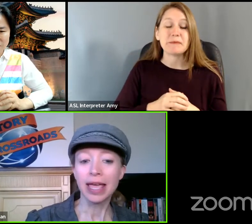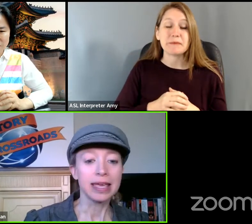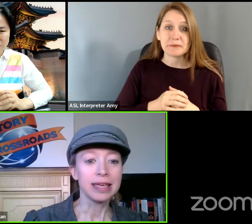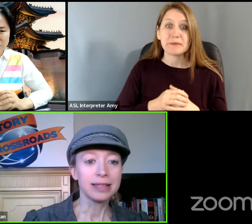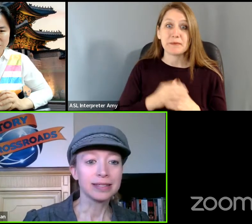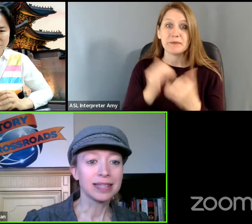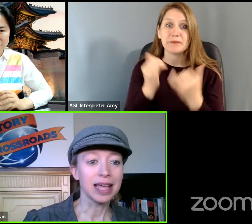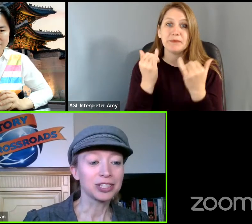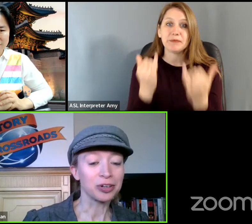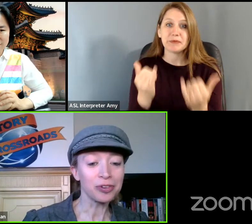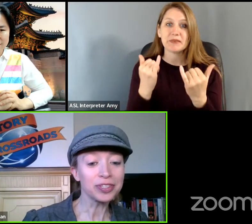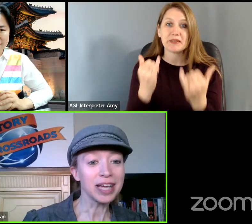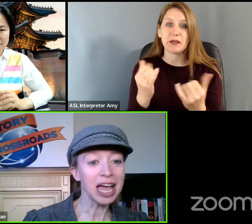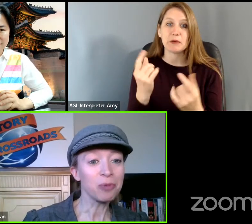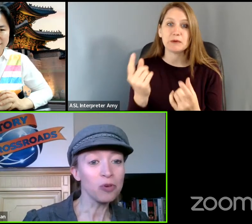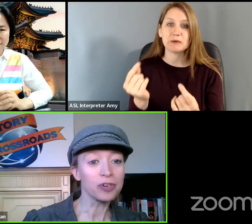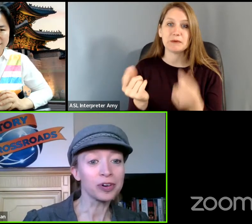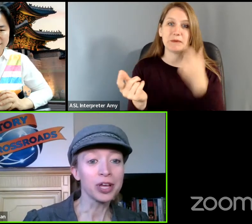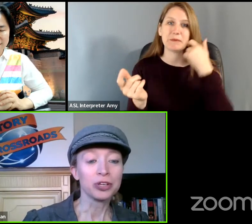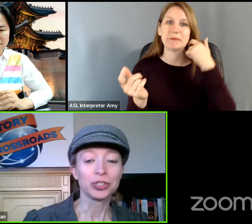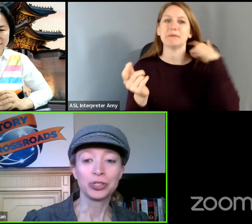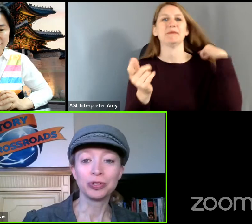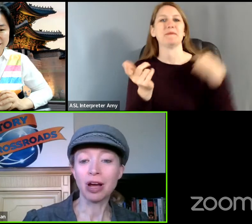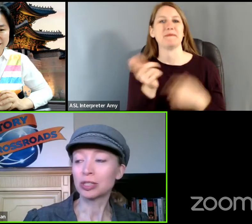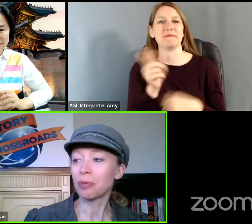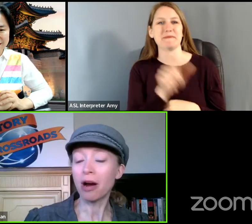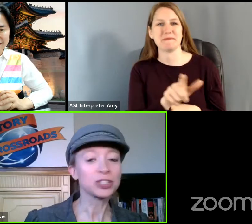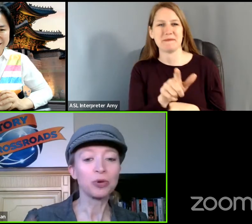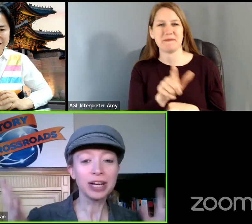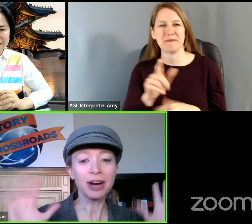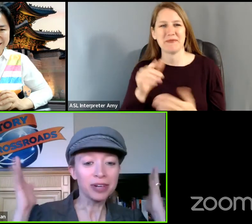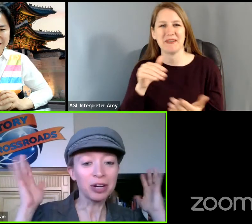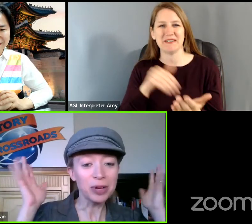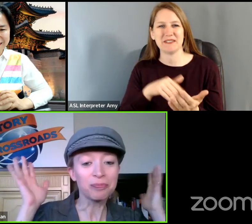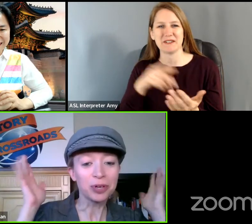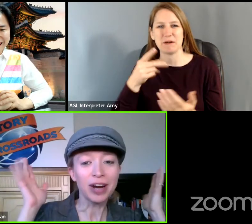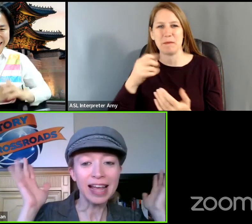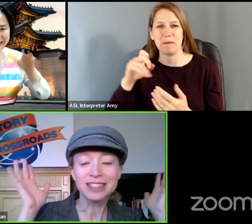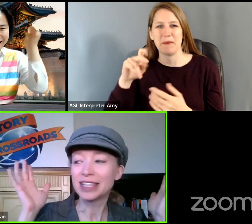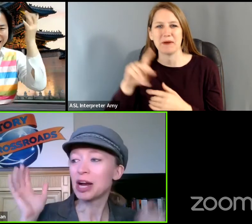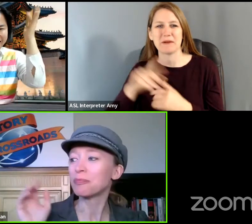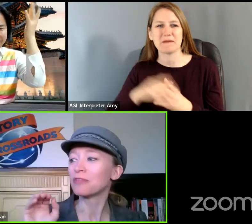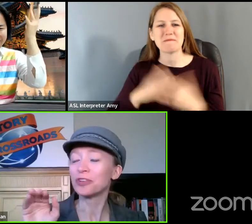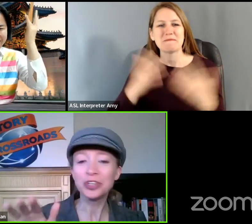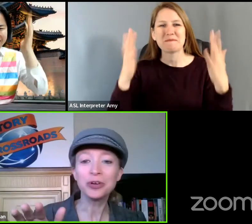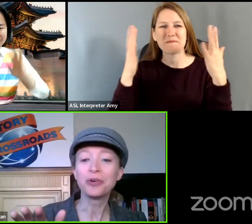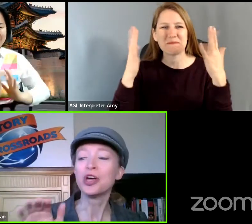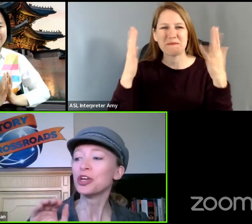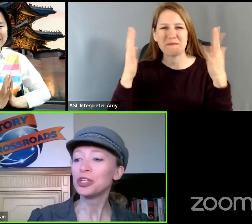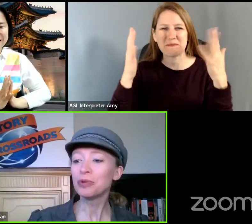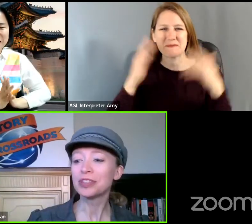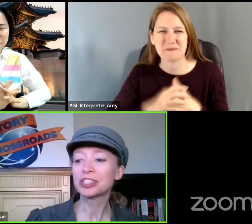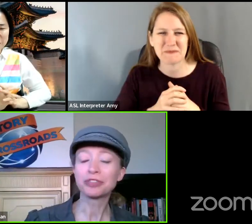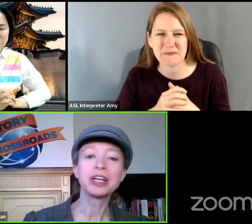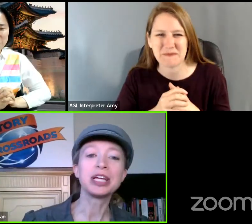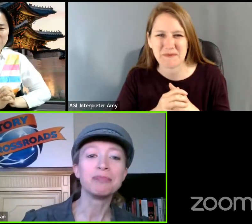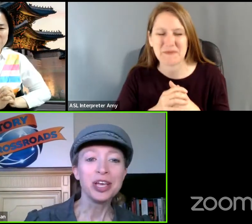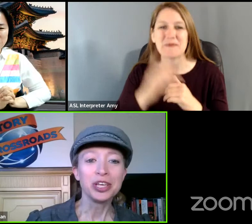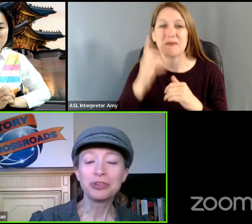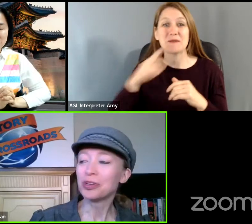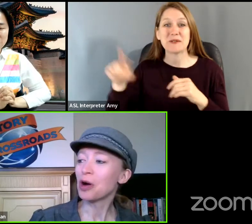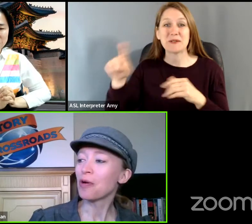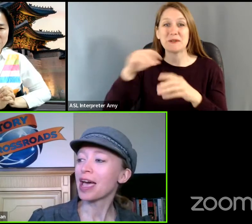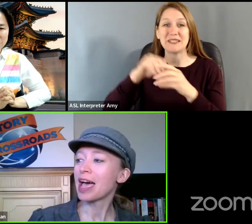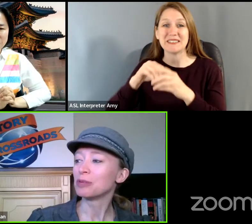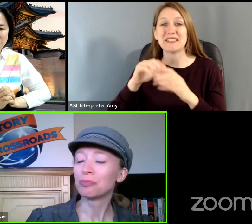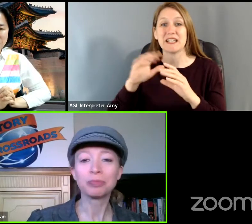now is turn the time over to Dr. Parr. So out here, we can put our hands in the air, but for you in the stream,